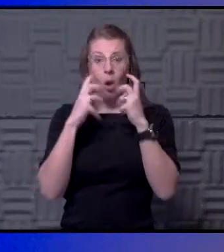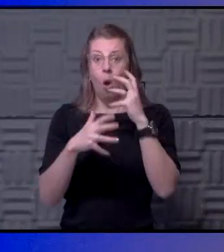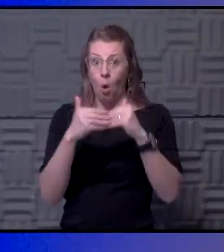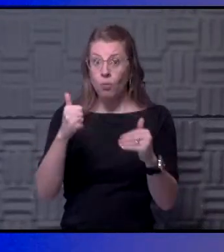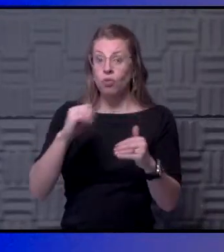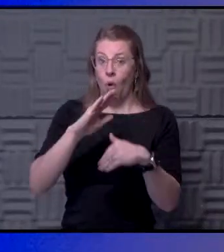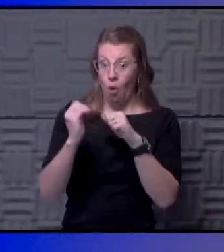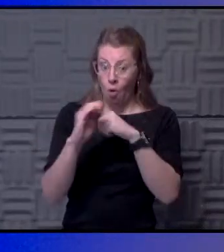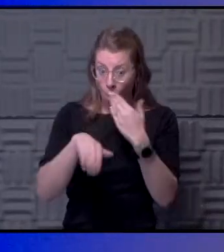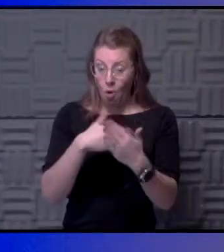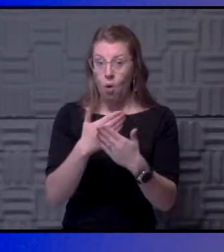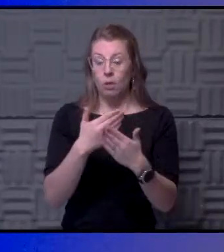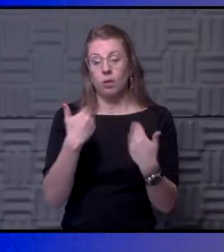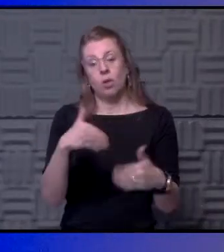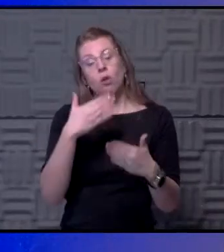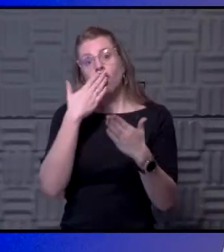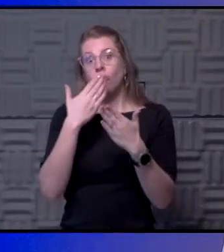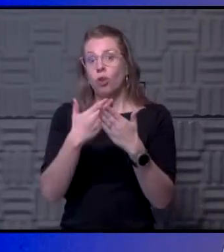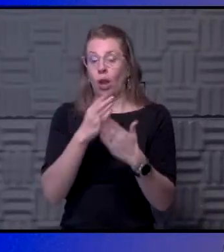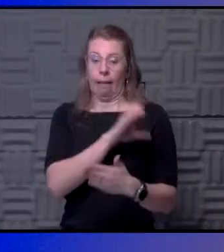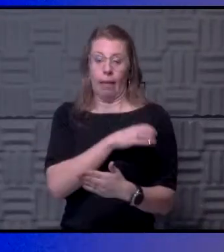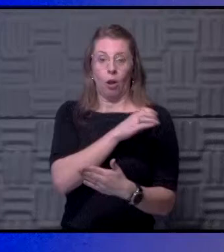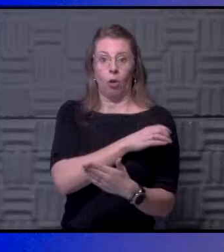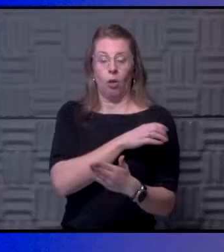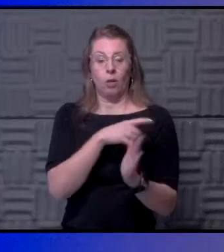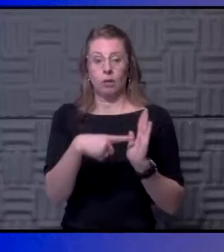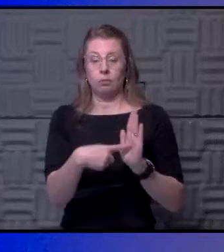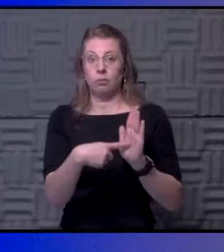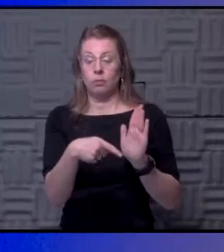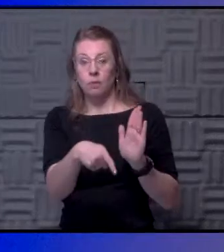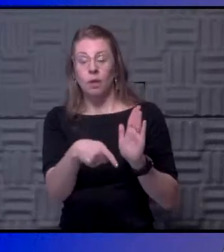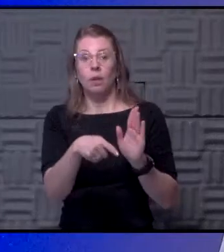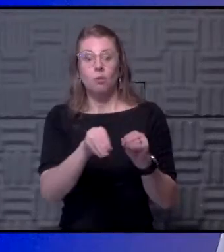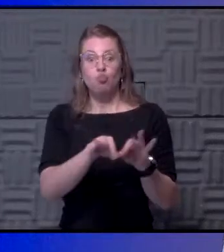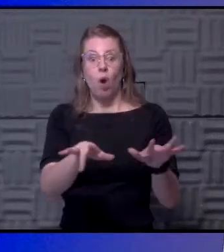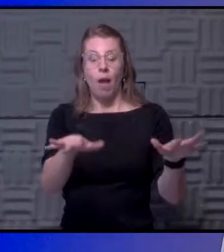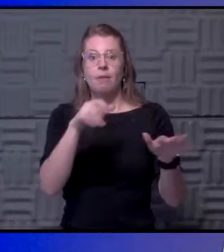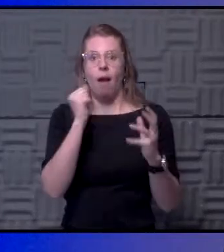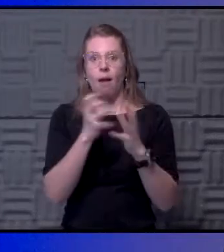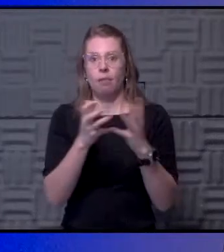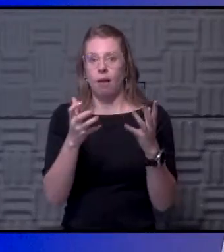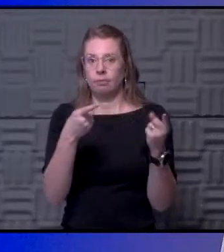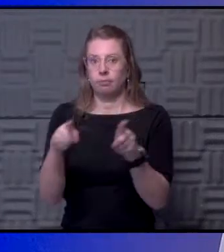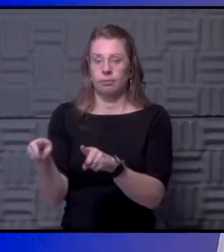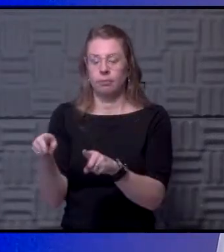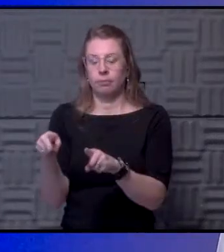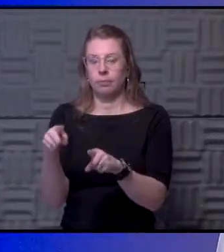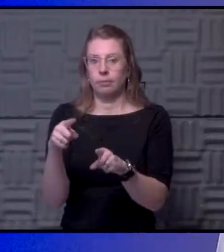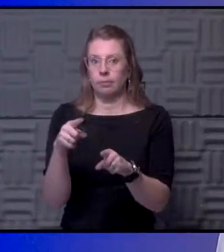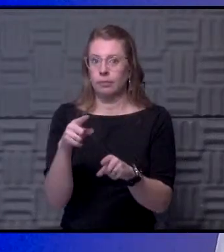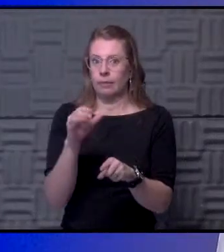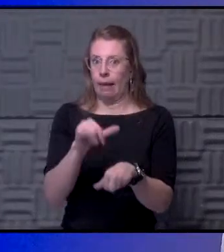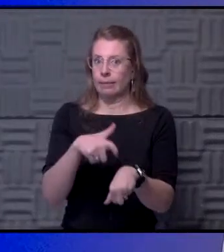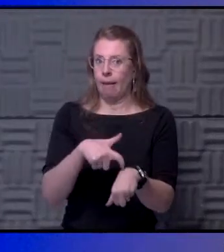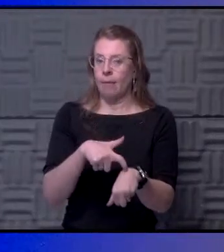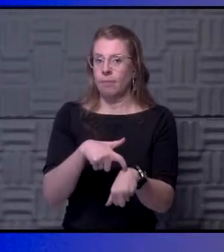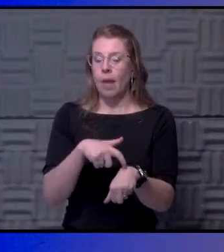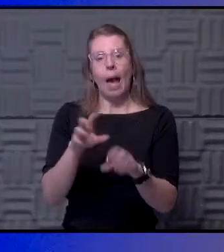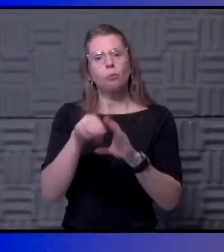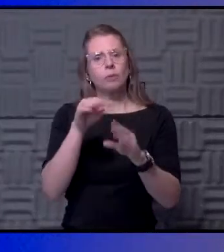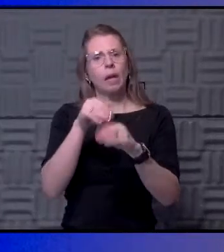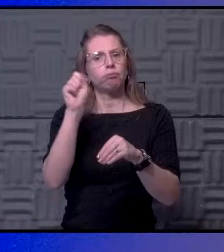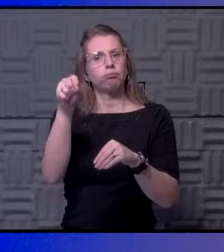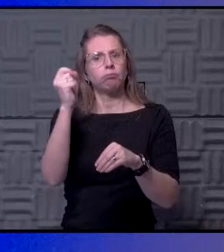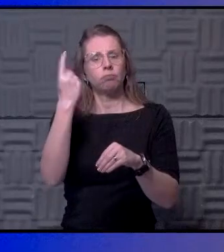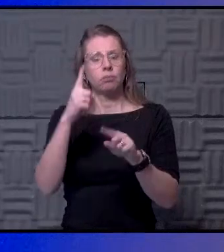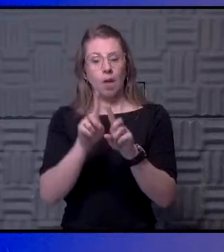another good clinical or social experience, showing we didn't have a lot of spread at that point. You know, you were outdoors, you were spread about